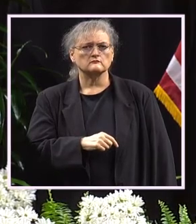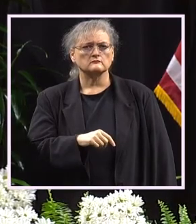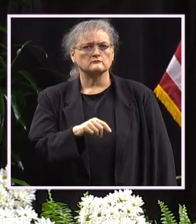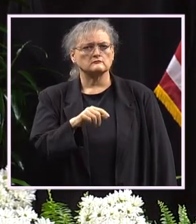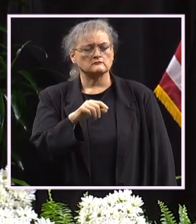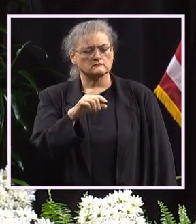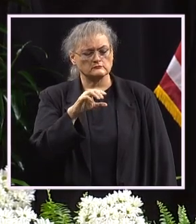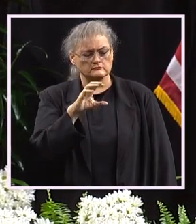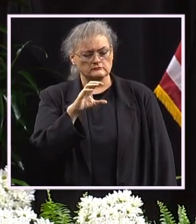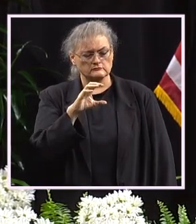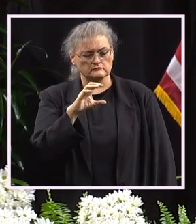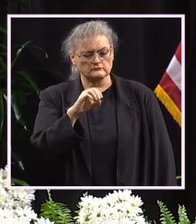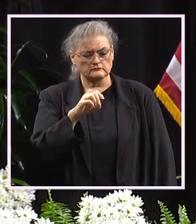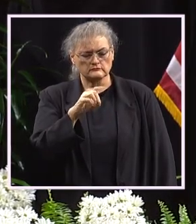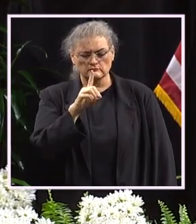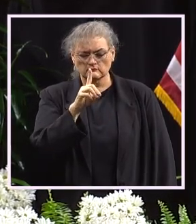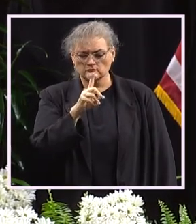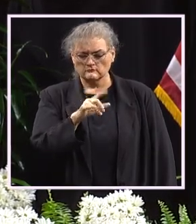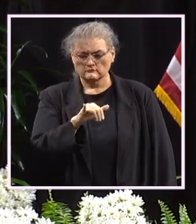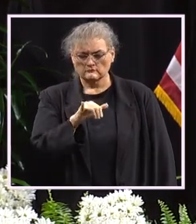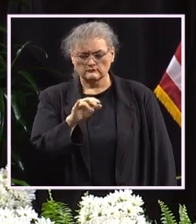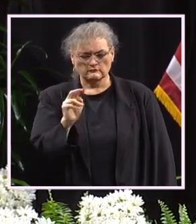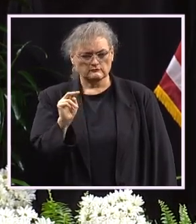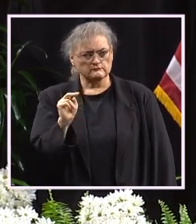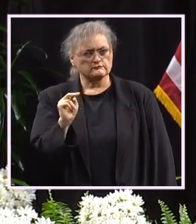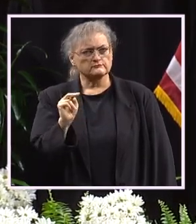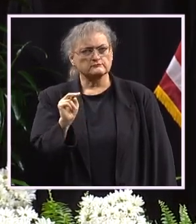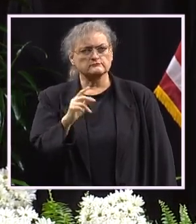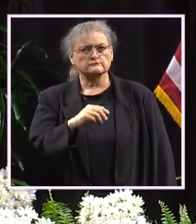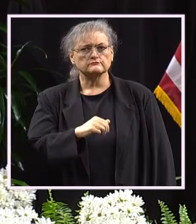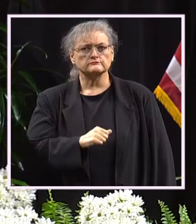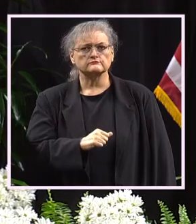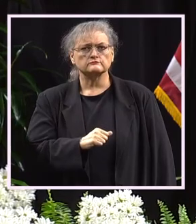Cody Ann Nichols, MBA